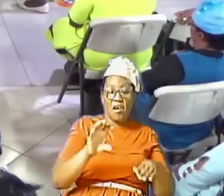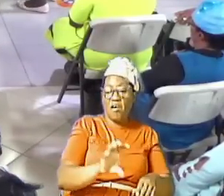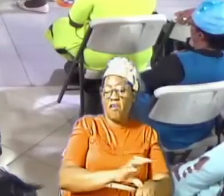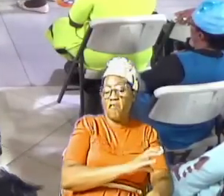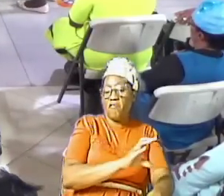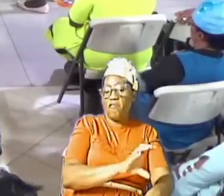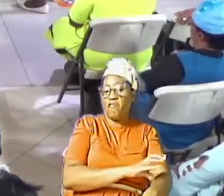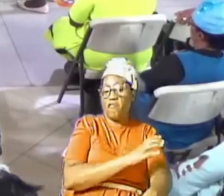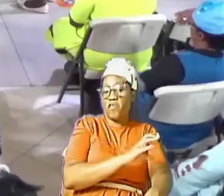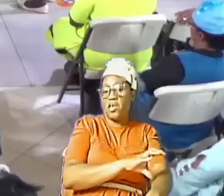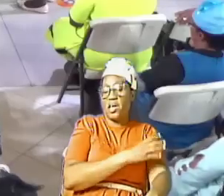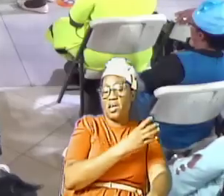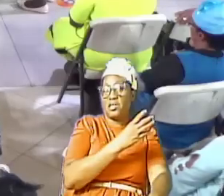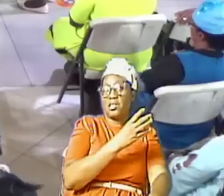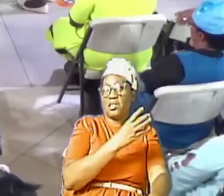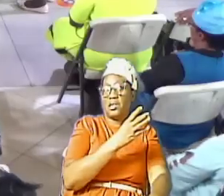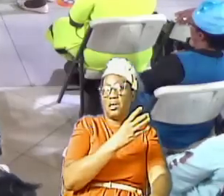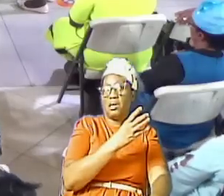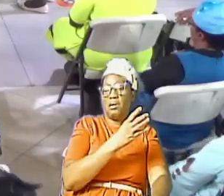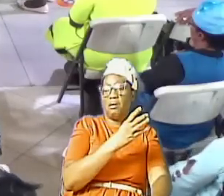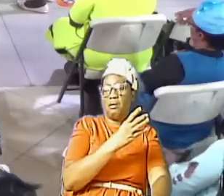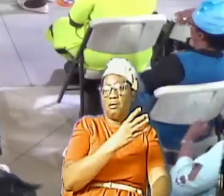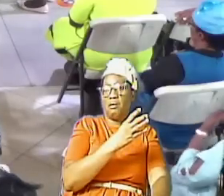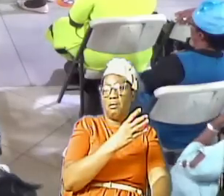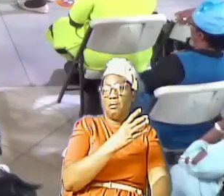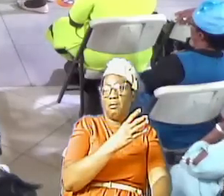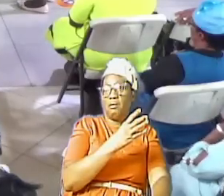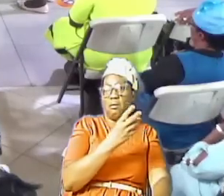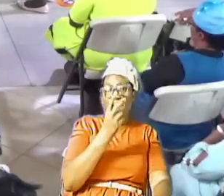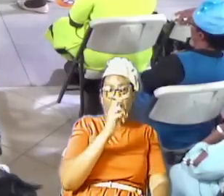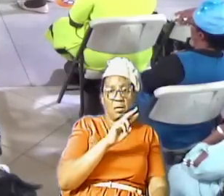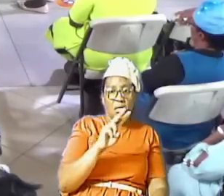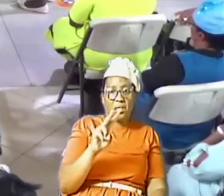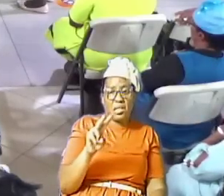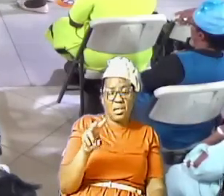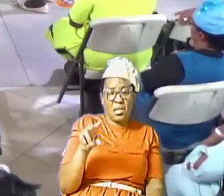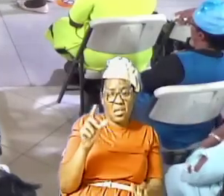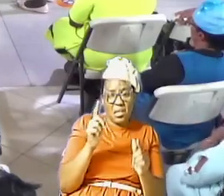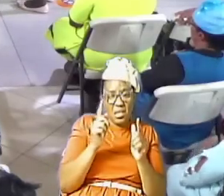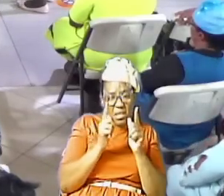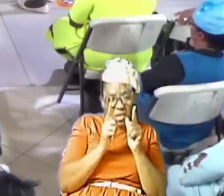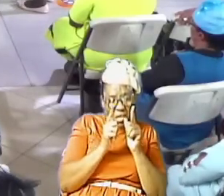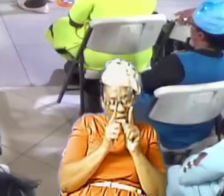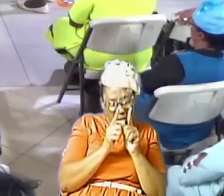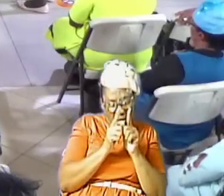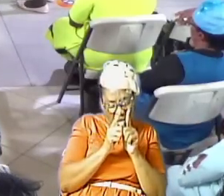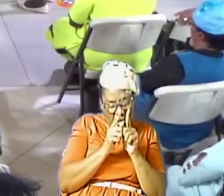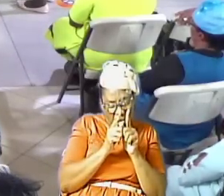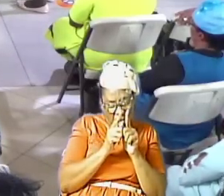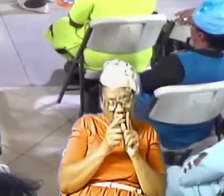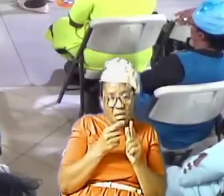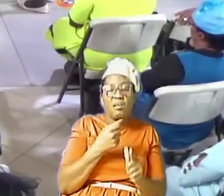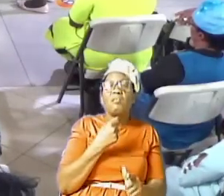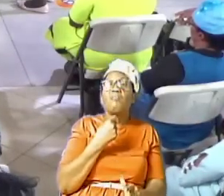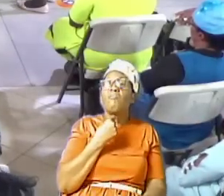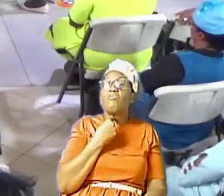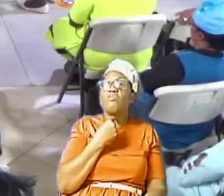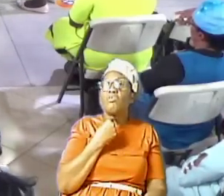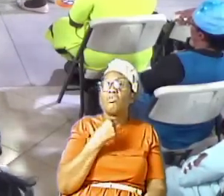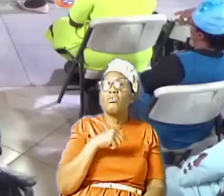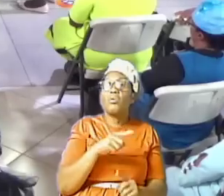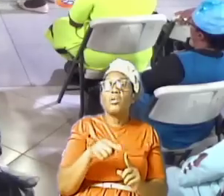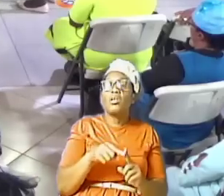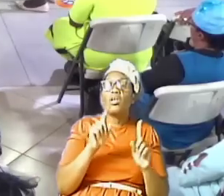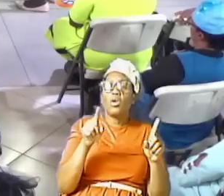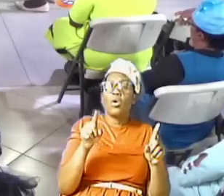executive profile was perfect. And yet he saw a small little thing on his throat. And when